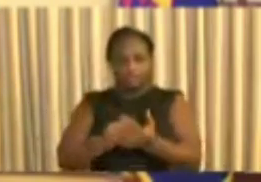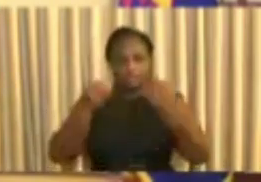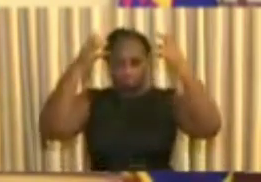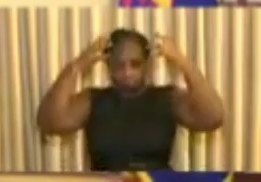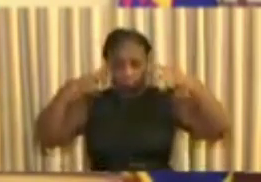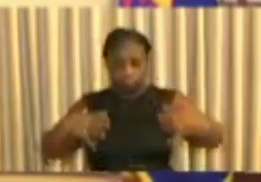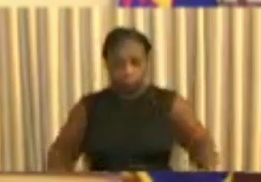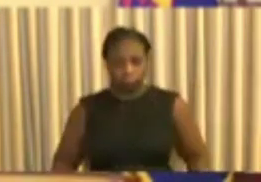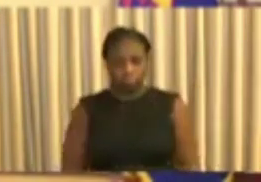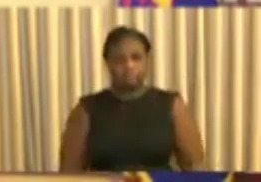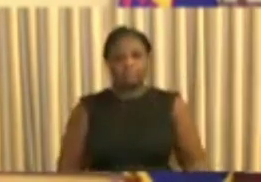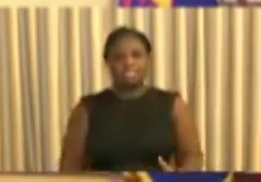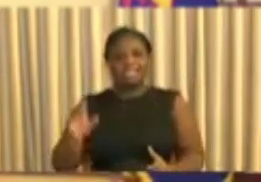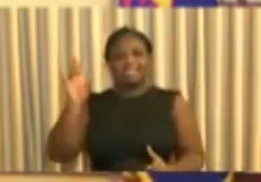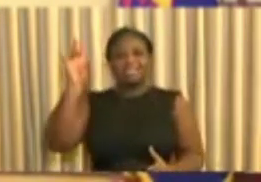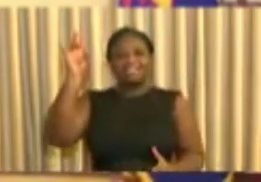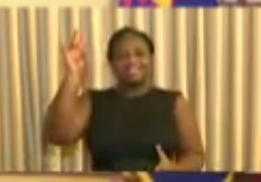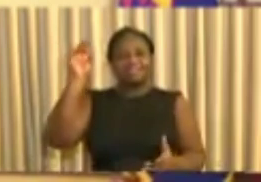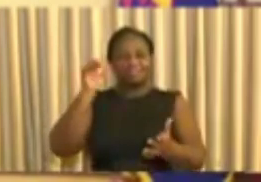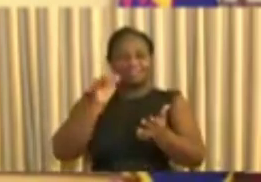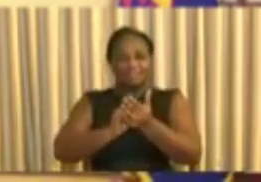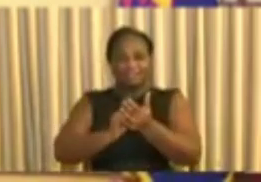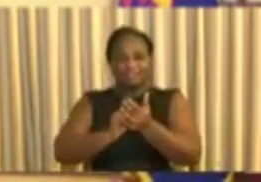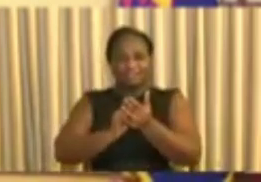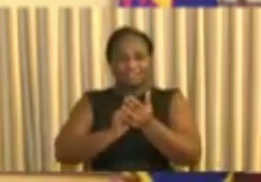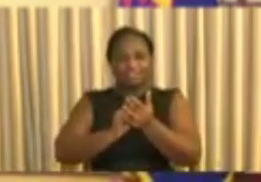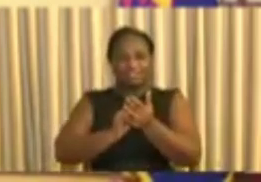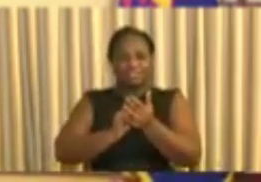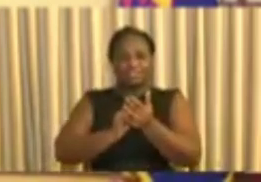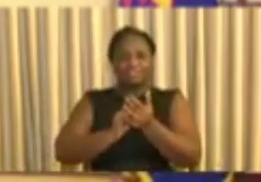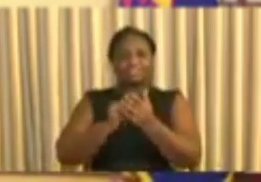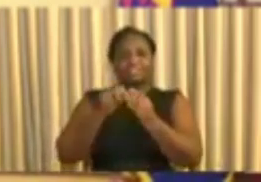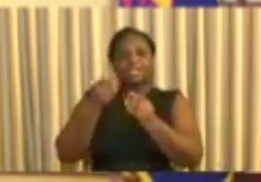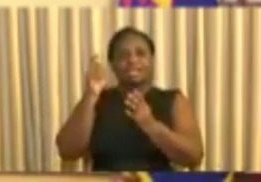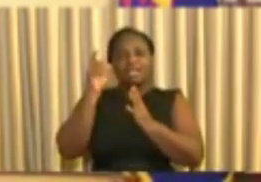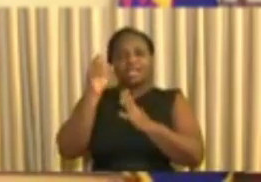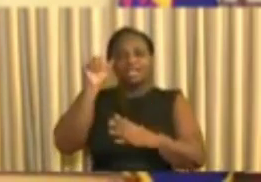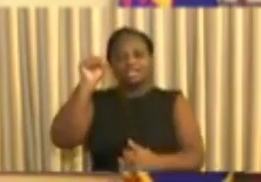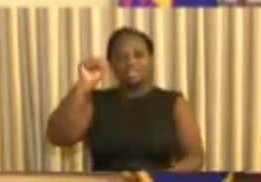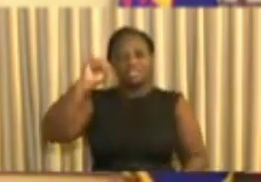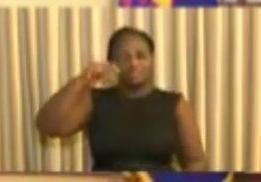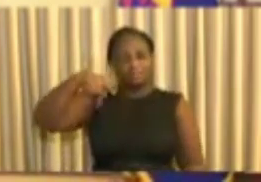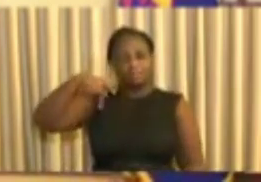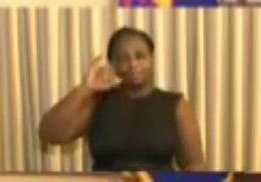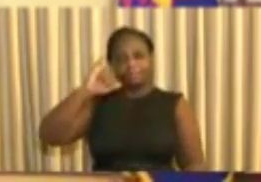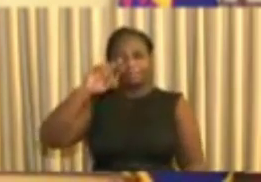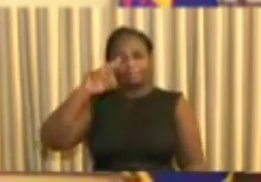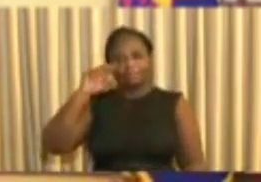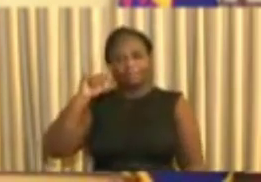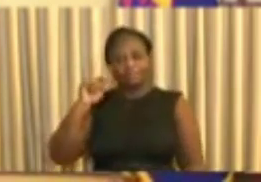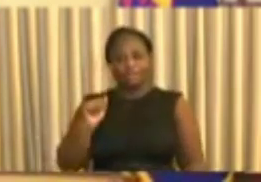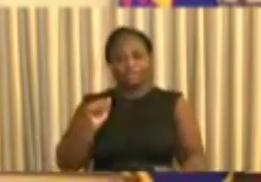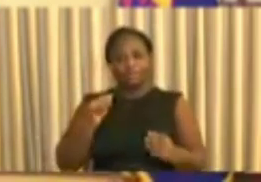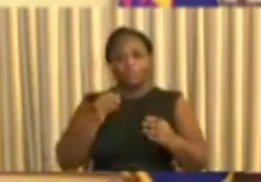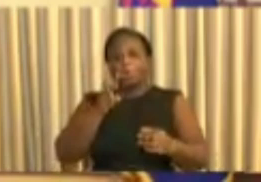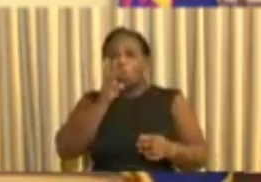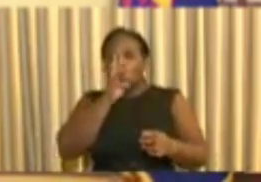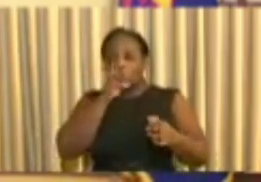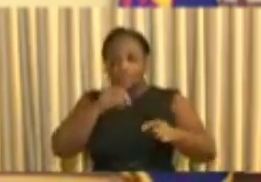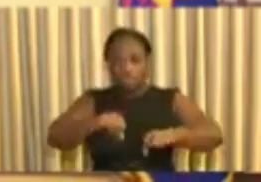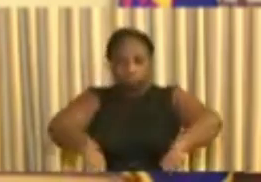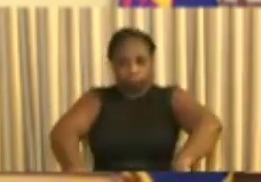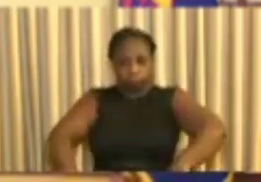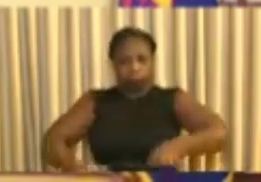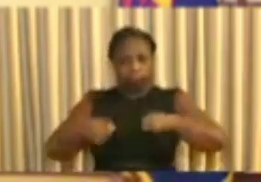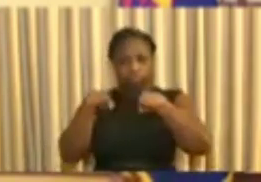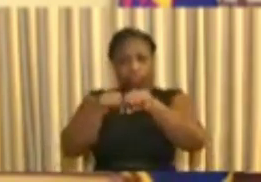coveralls, 7,000 N95 respirators, 500 waterproof